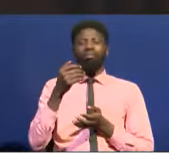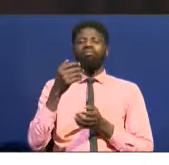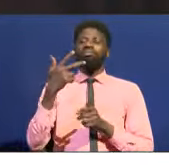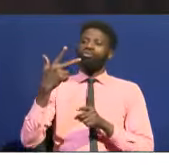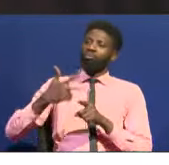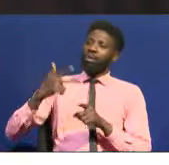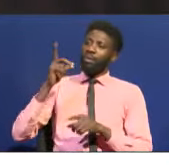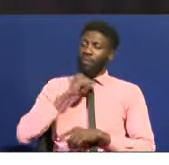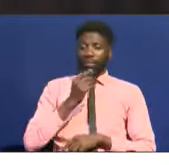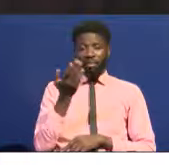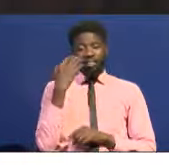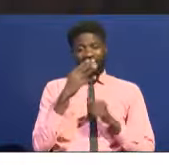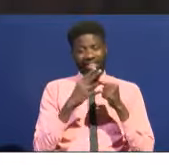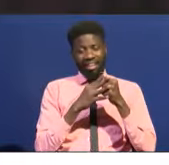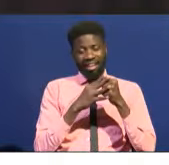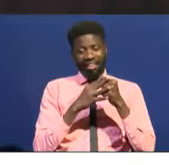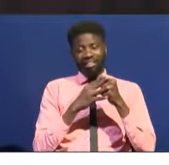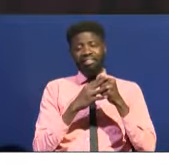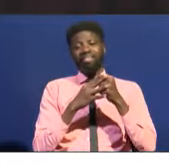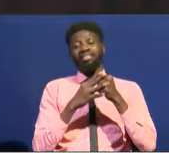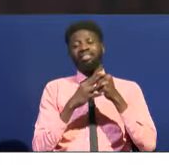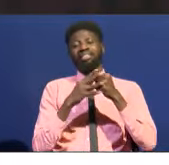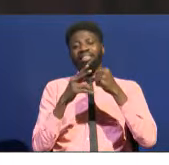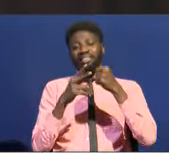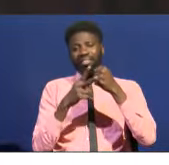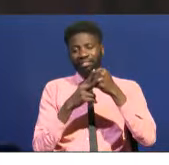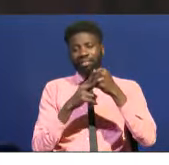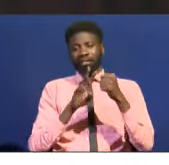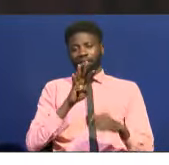974.4 billion in the financial year